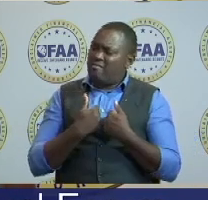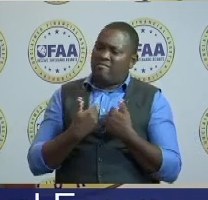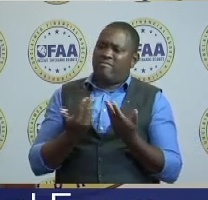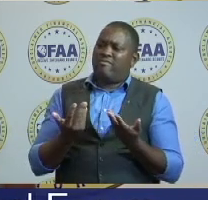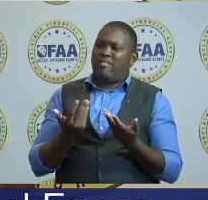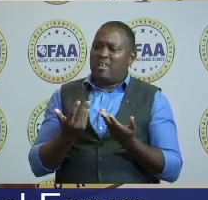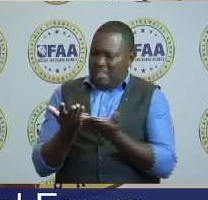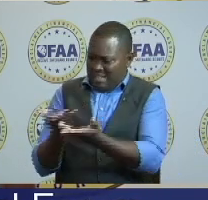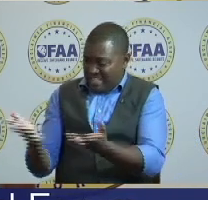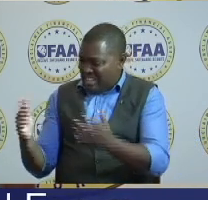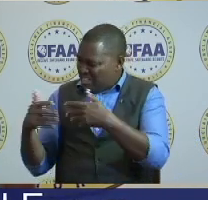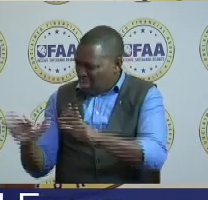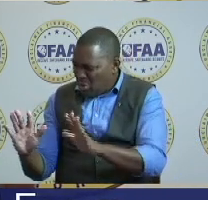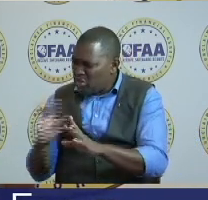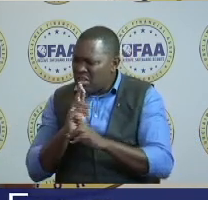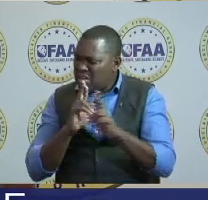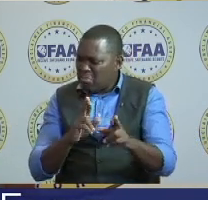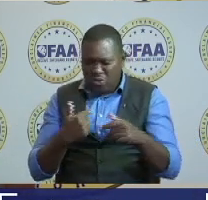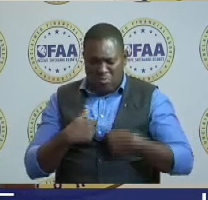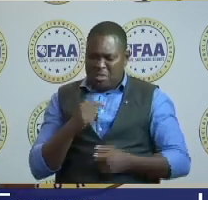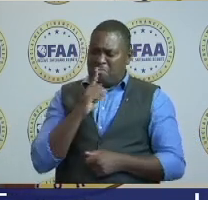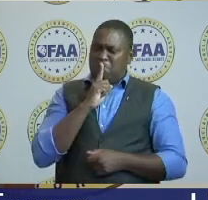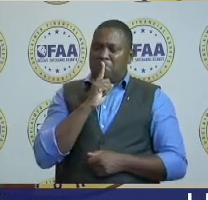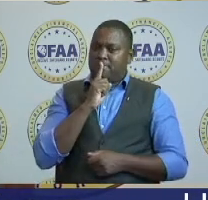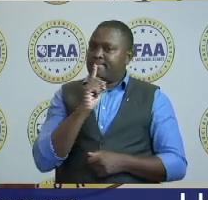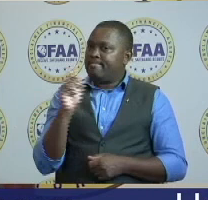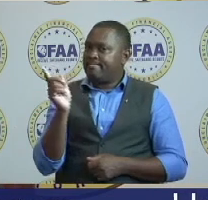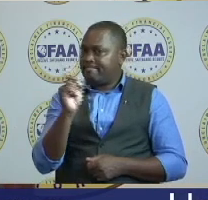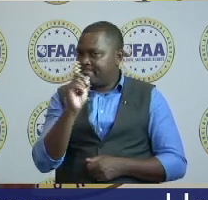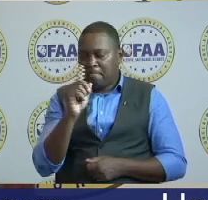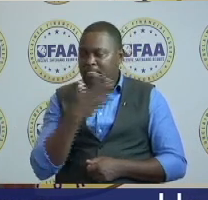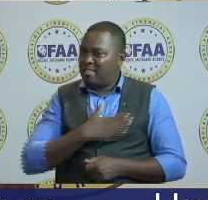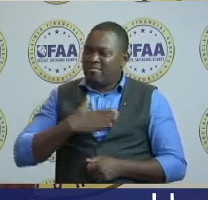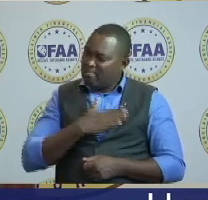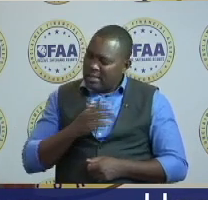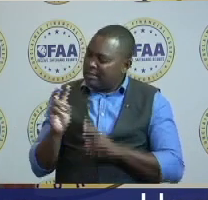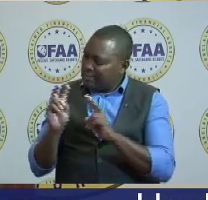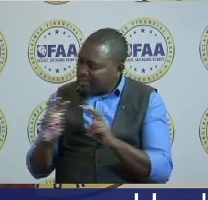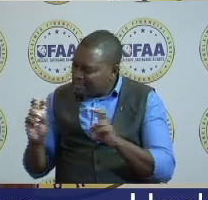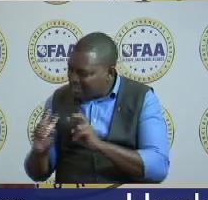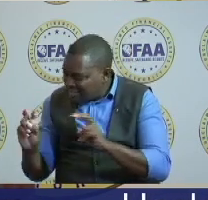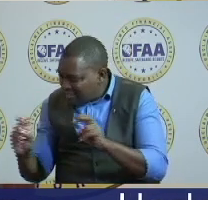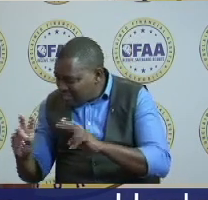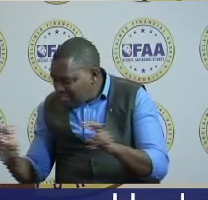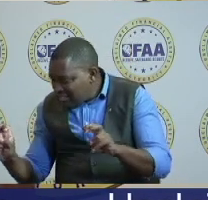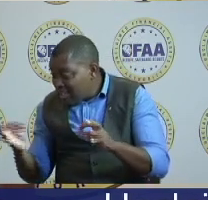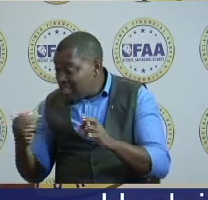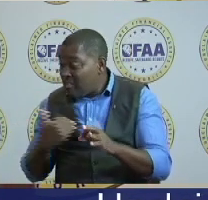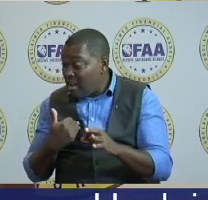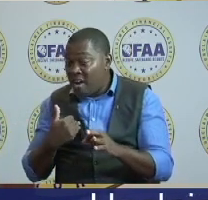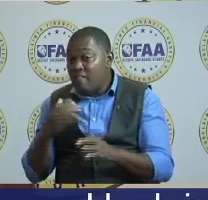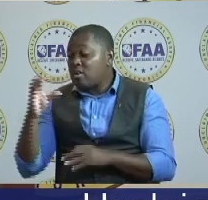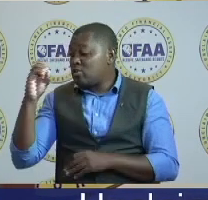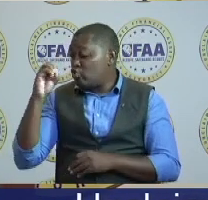unclaimed financial assets to report, just keep quiet. It's good you check so that if you have nil returns, you can still file